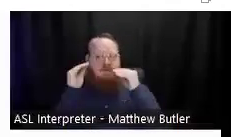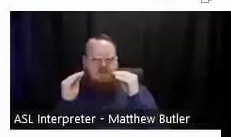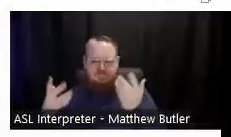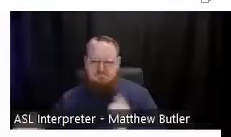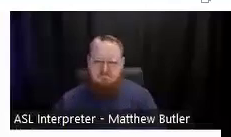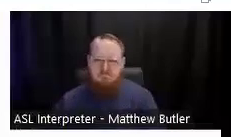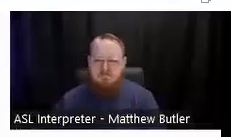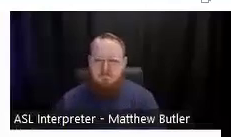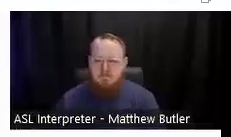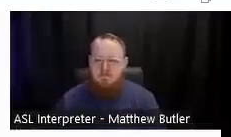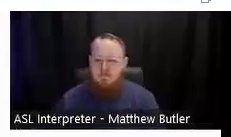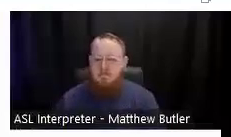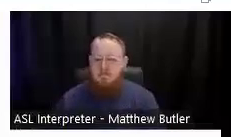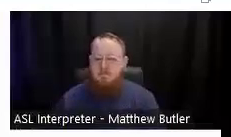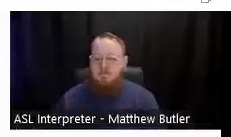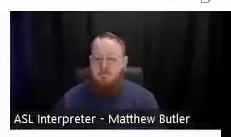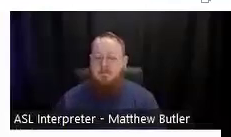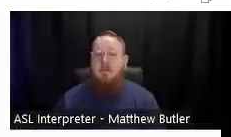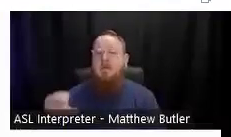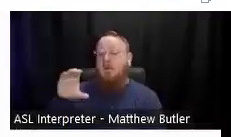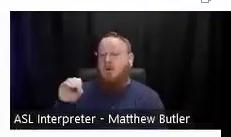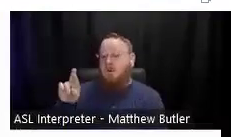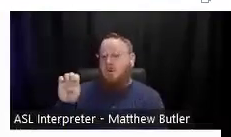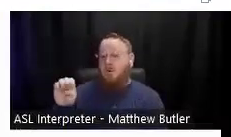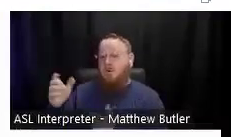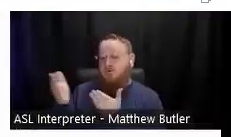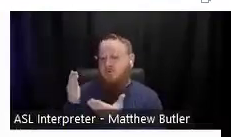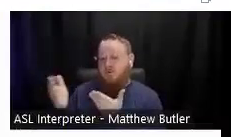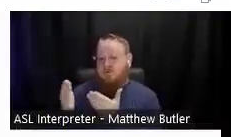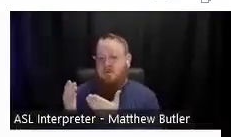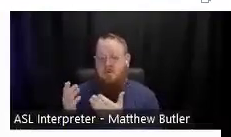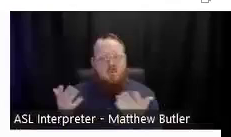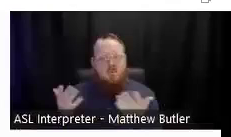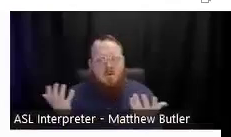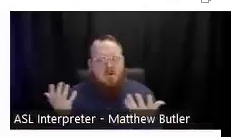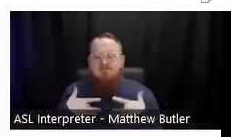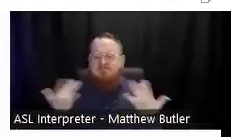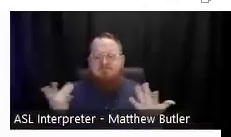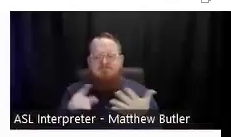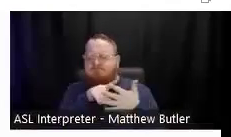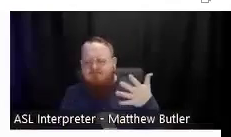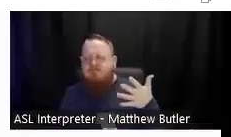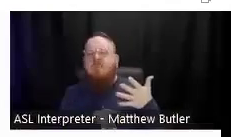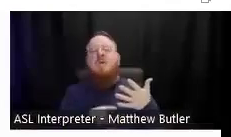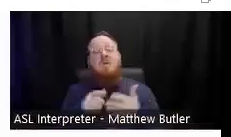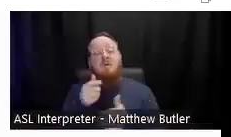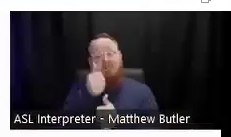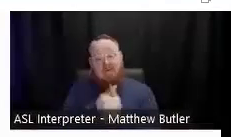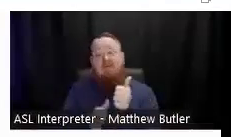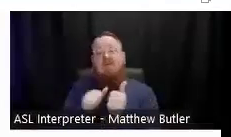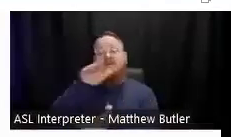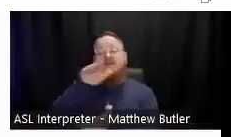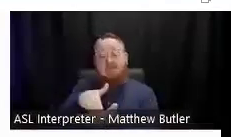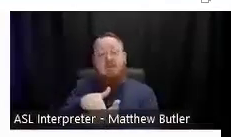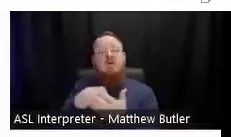So what are the core services? Quick reminder, the core services are required by every center. So if your center isn't providing every one